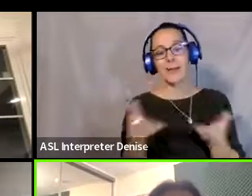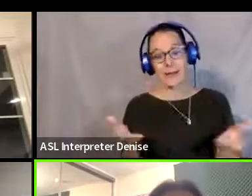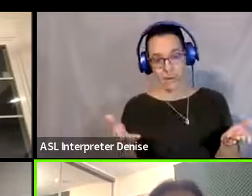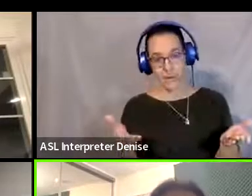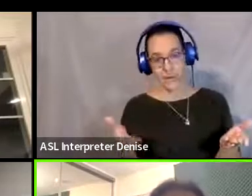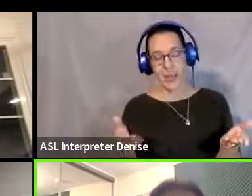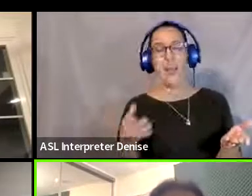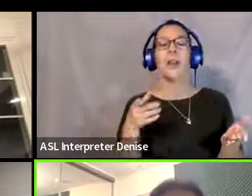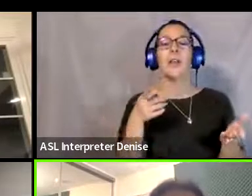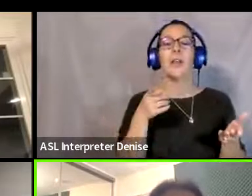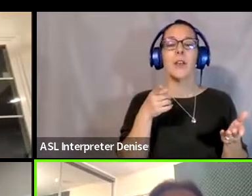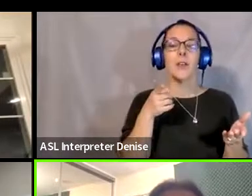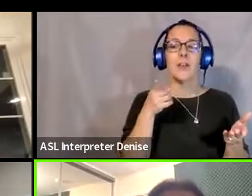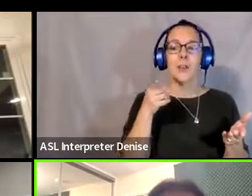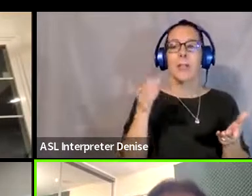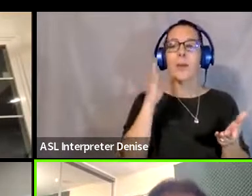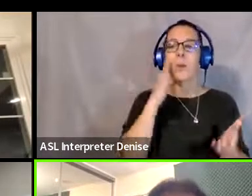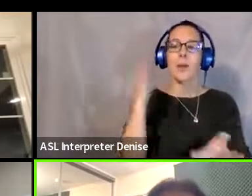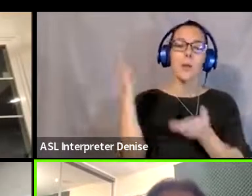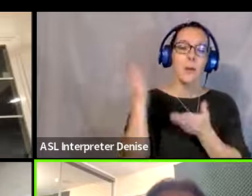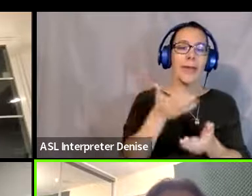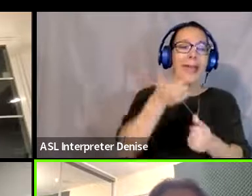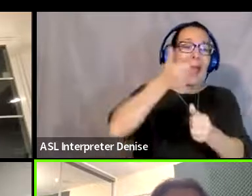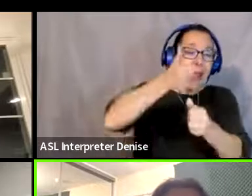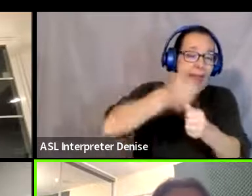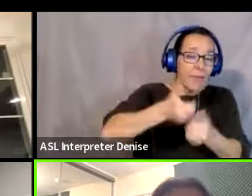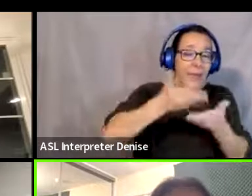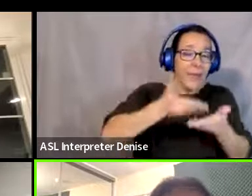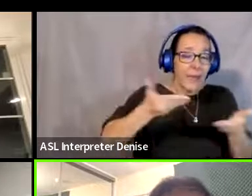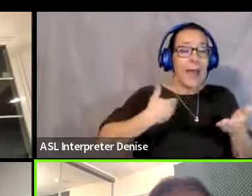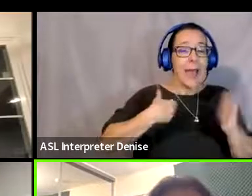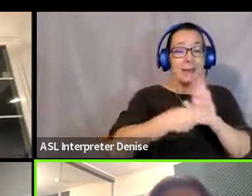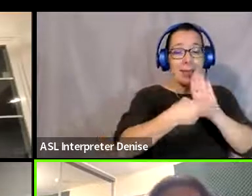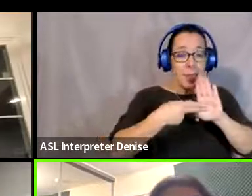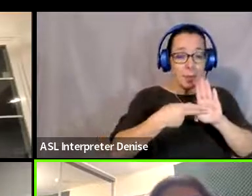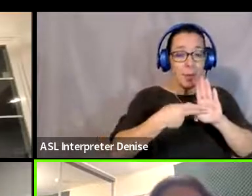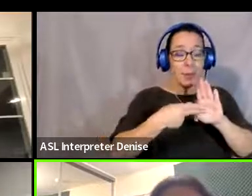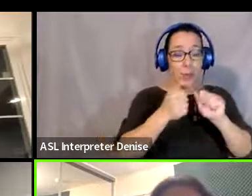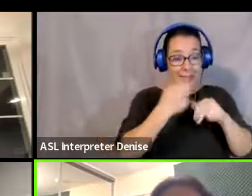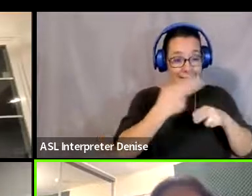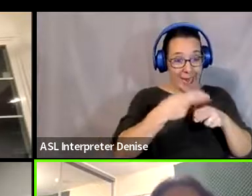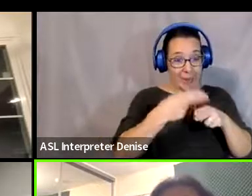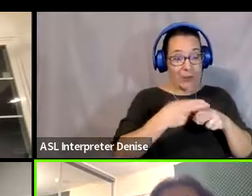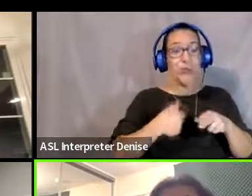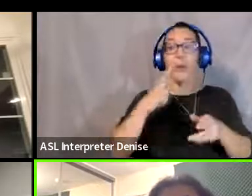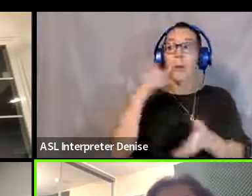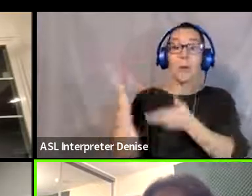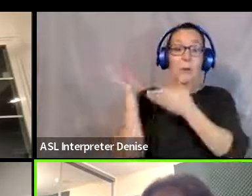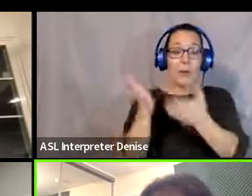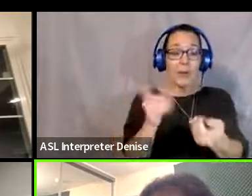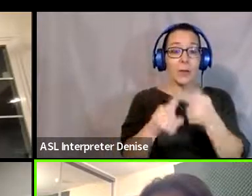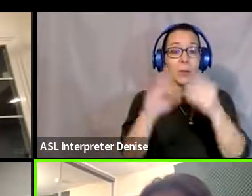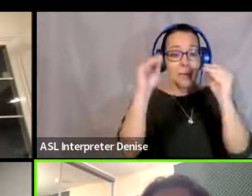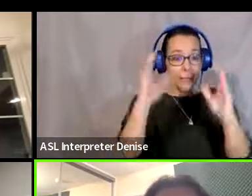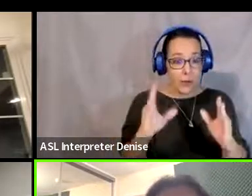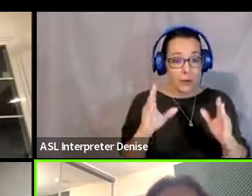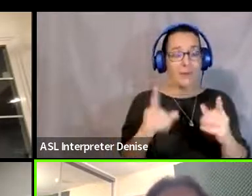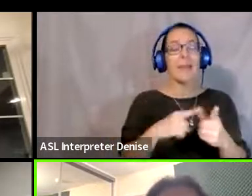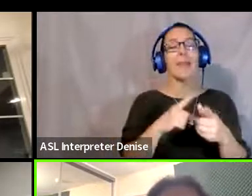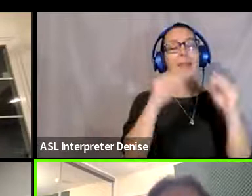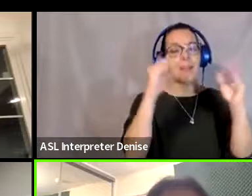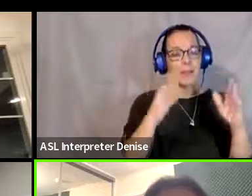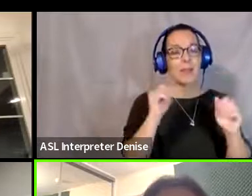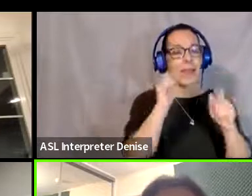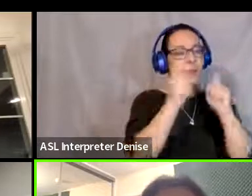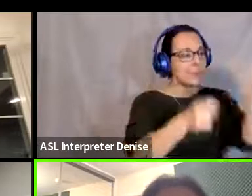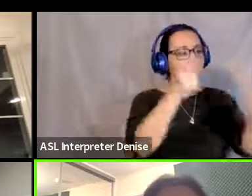bringing every item which is labeled with names to the teachers so they can hand it out to the students. But